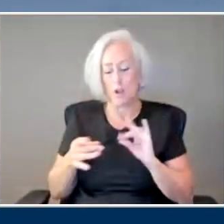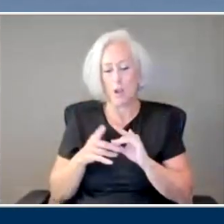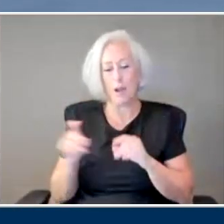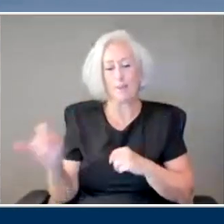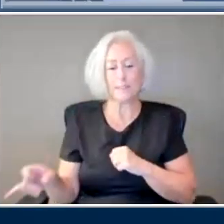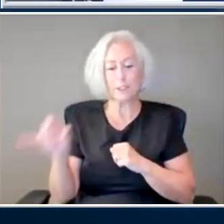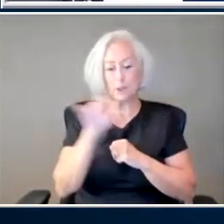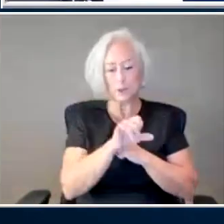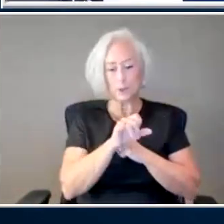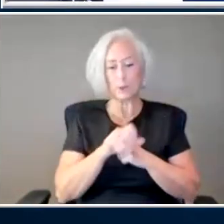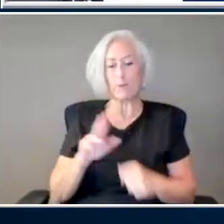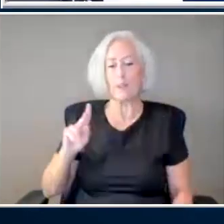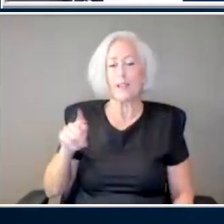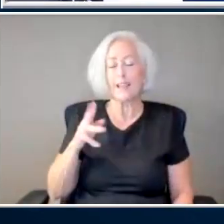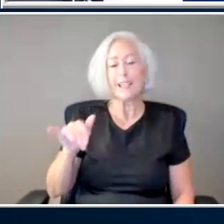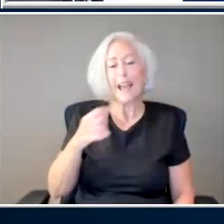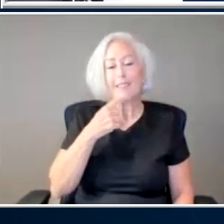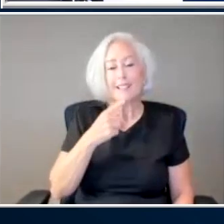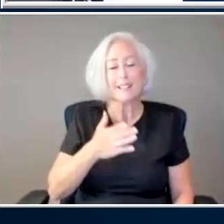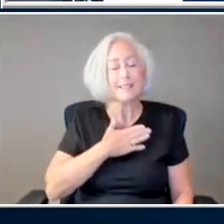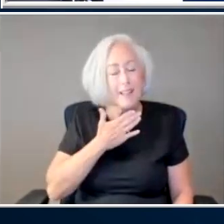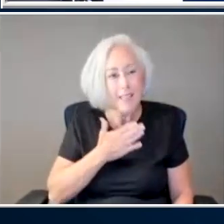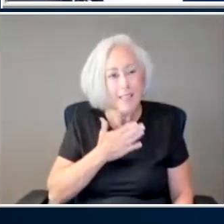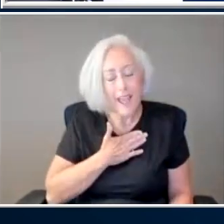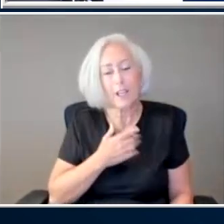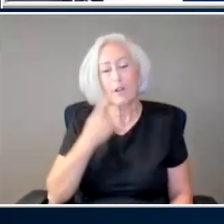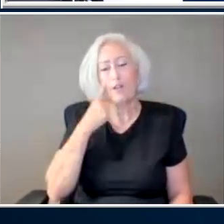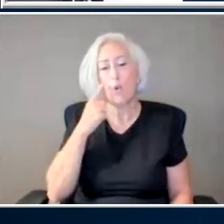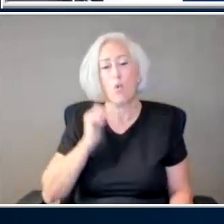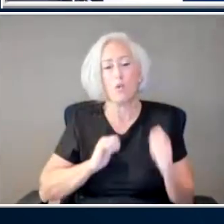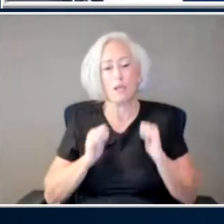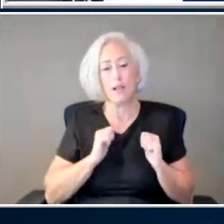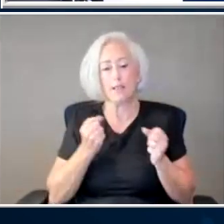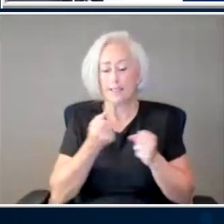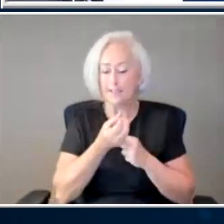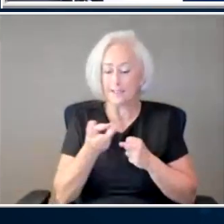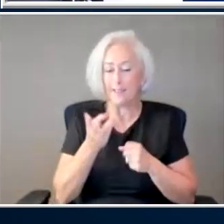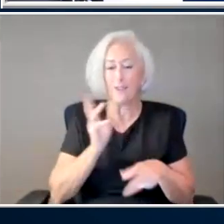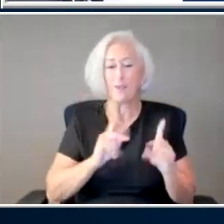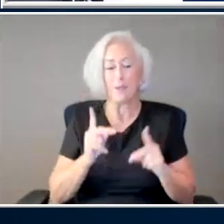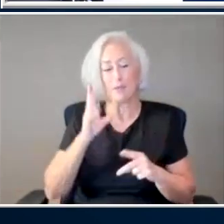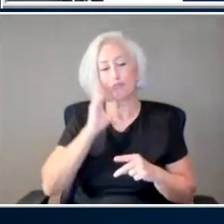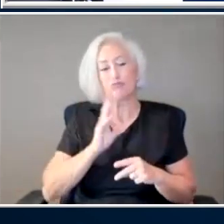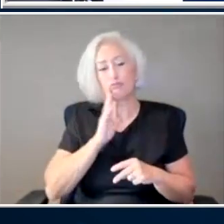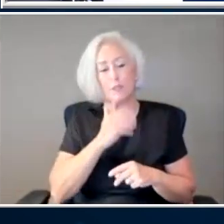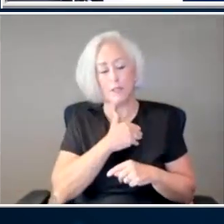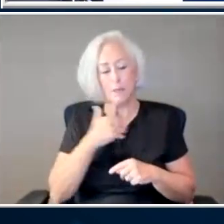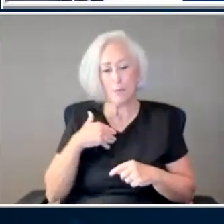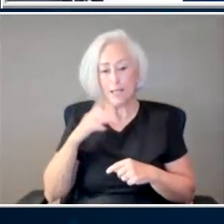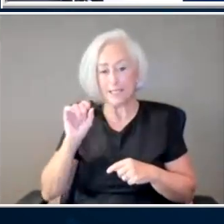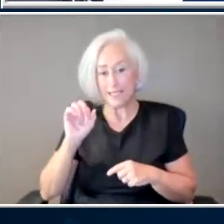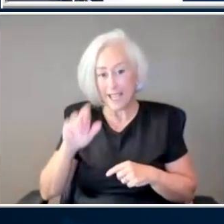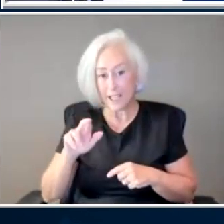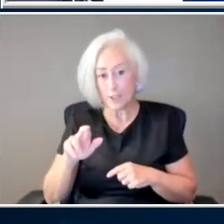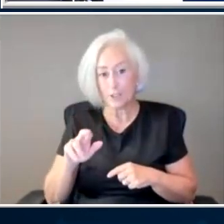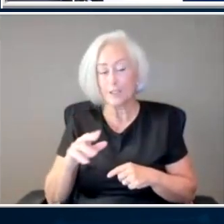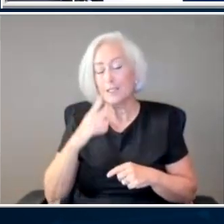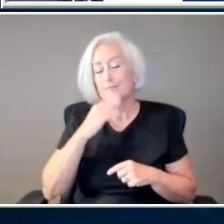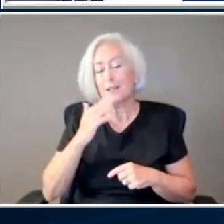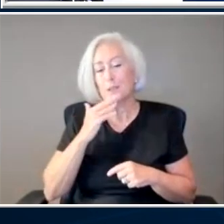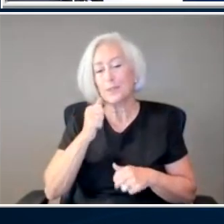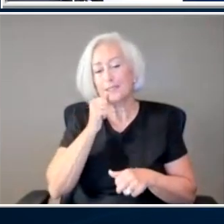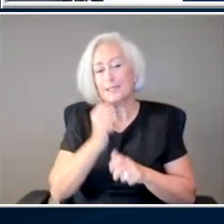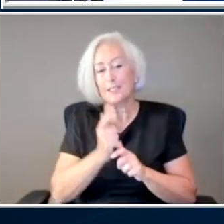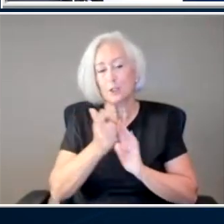Kathy says, thank you for this episode. Several friends going through breast cancer right now. My sweet sister-in-law just had a double mastectomy, has triple negative